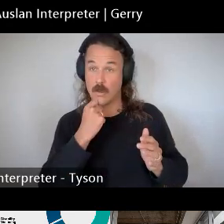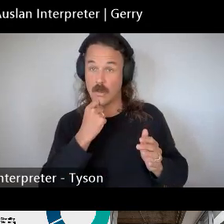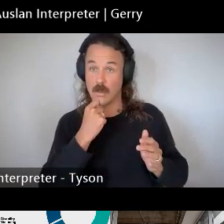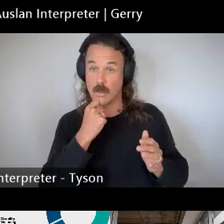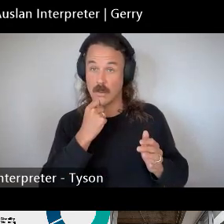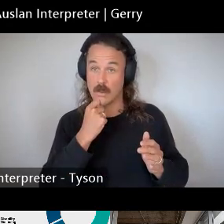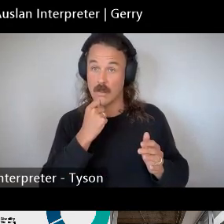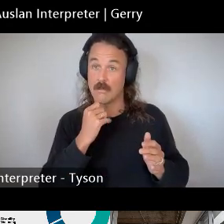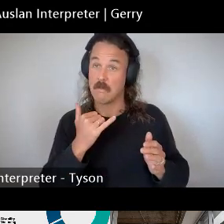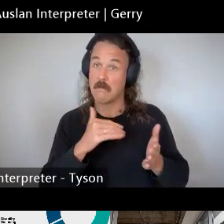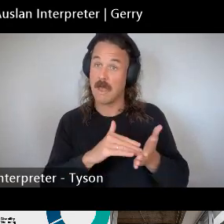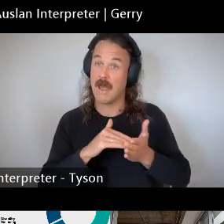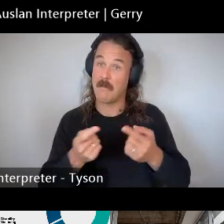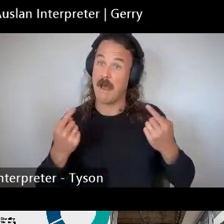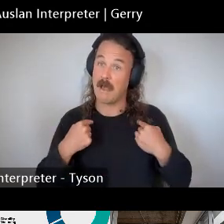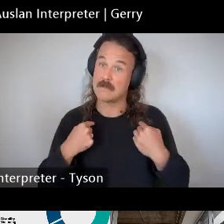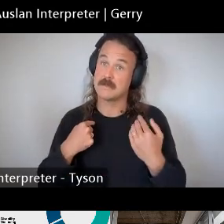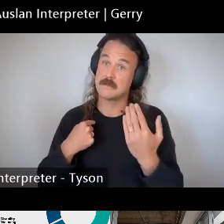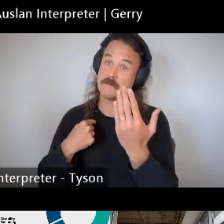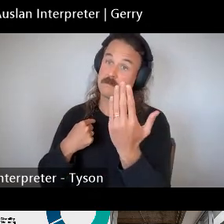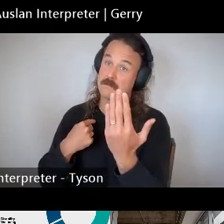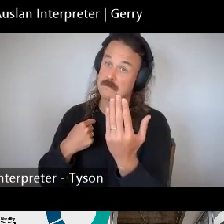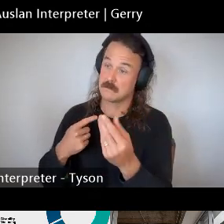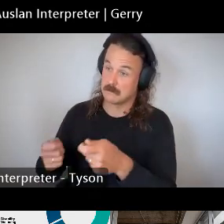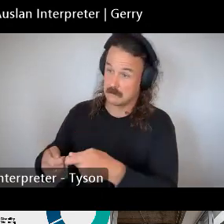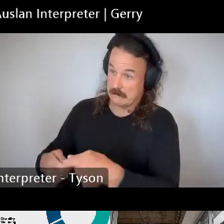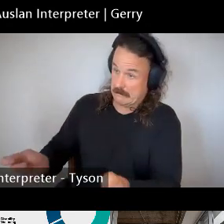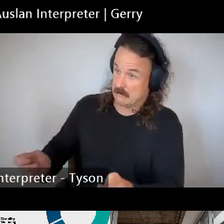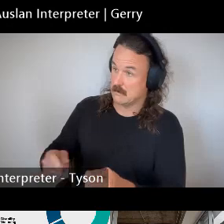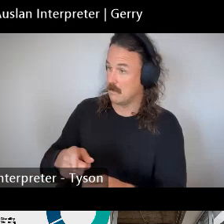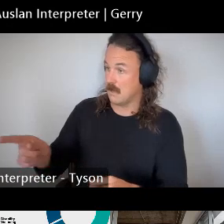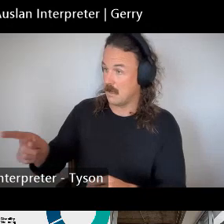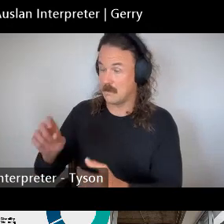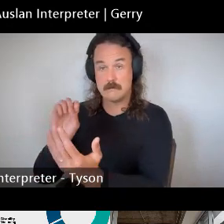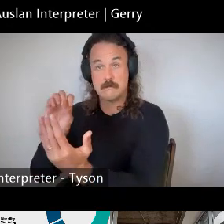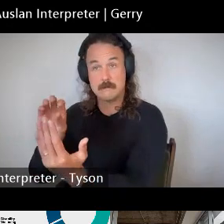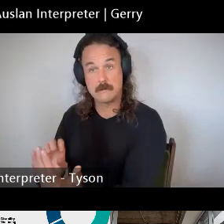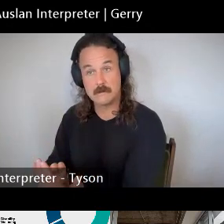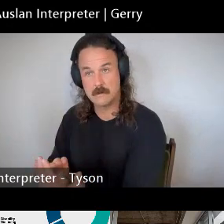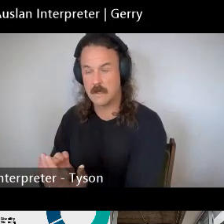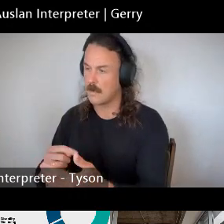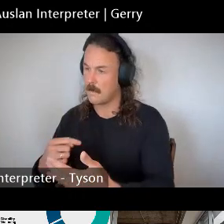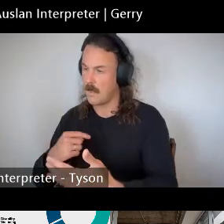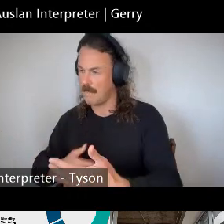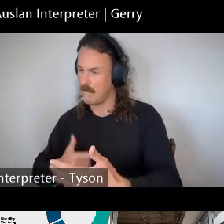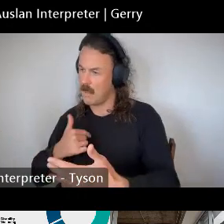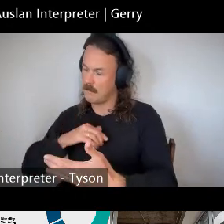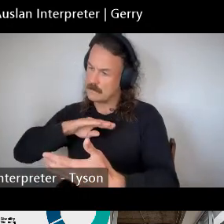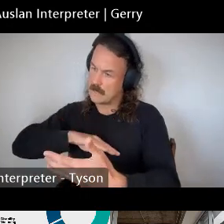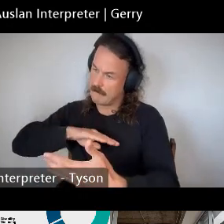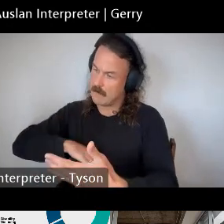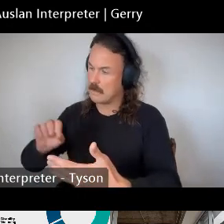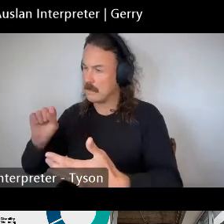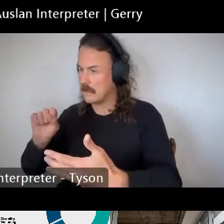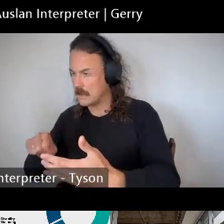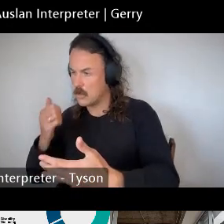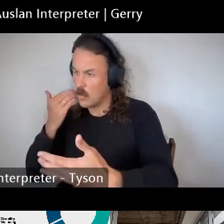outcomes measurement processes, which might be alongside questionnaires that we